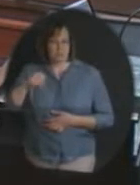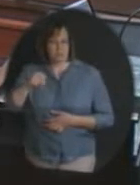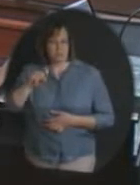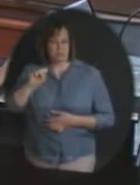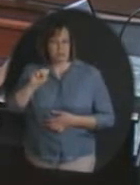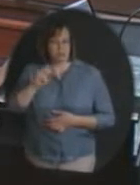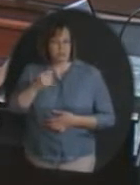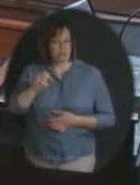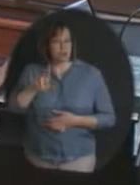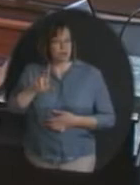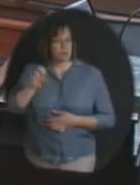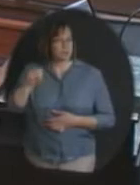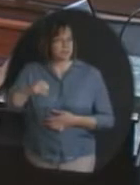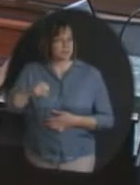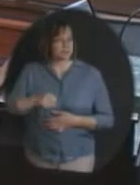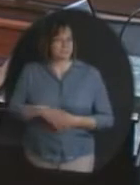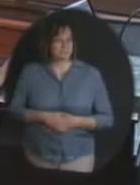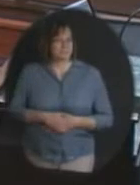Mr. Scheer? Yes.